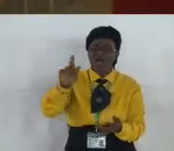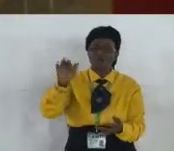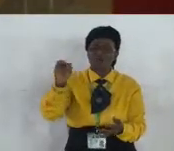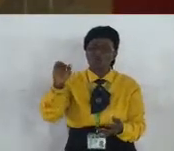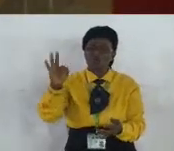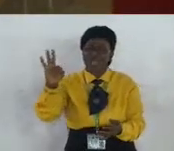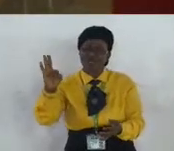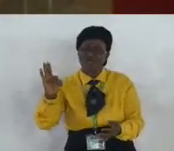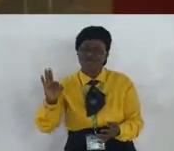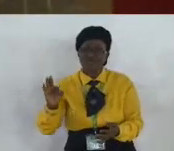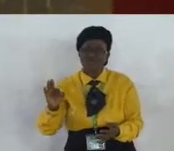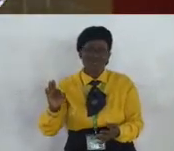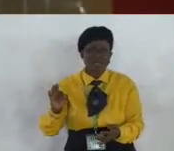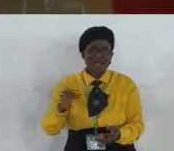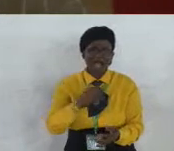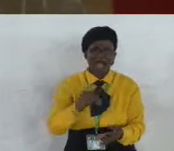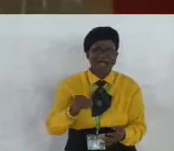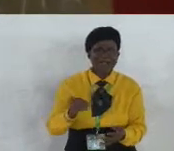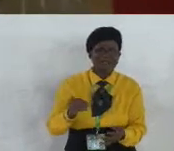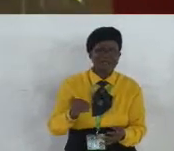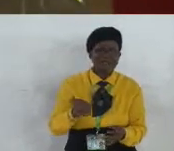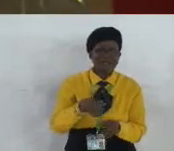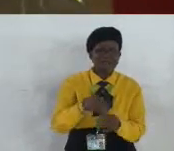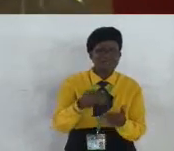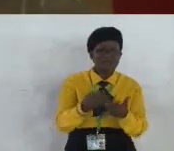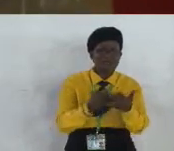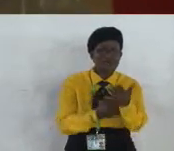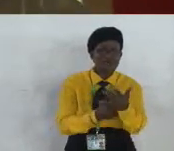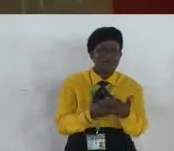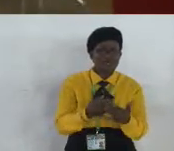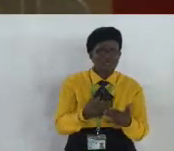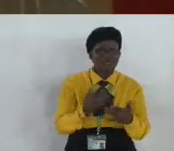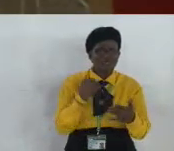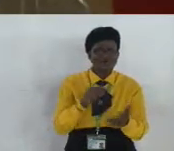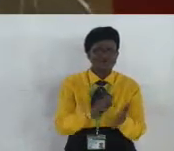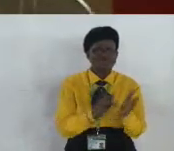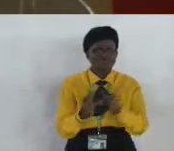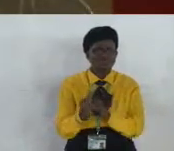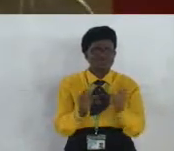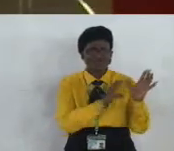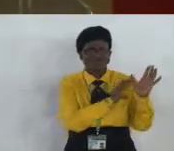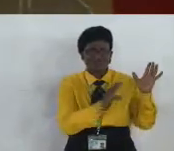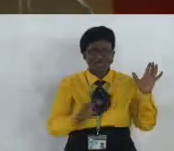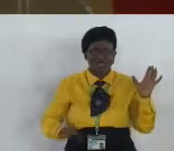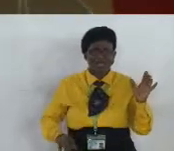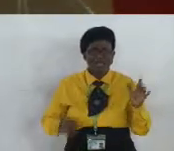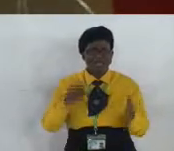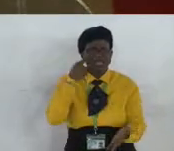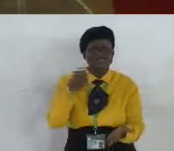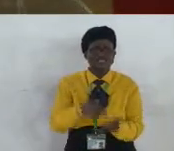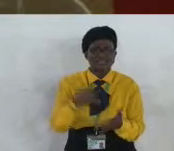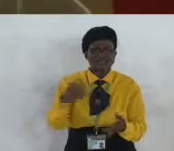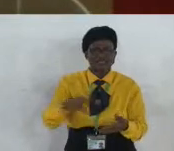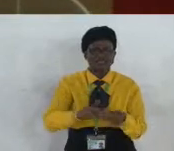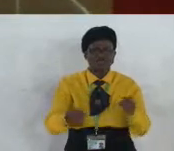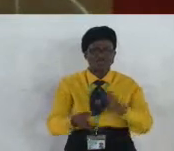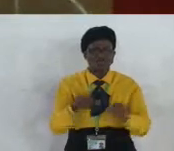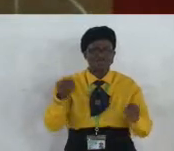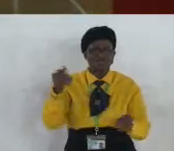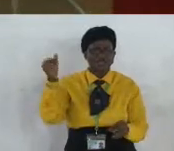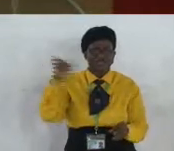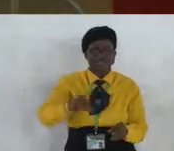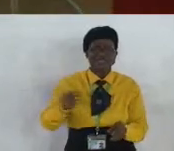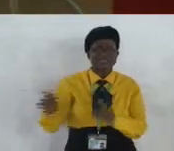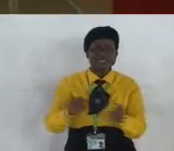And then they lured the boy before Jesus Christ. Check the story very well. They didn't say a